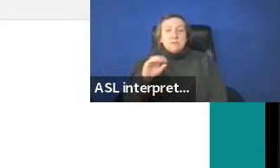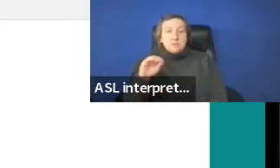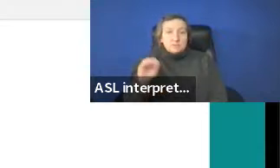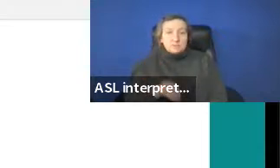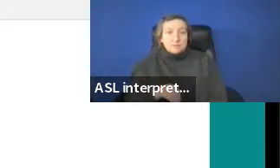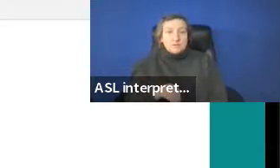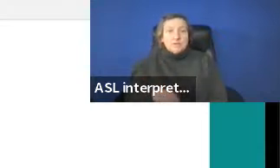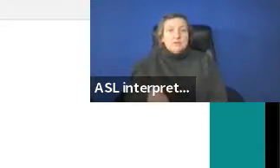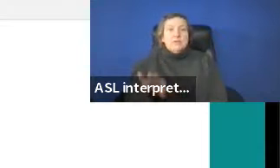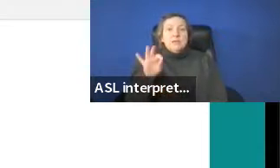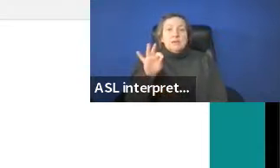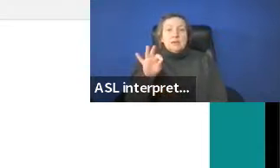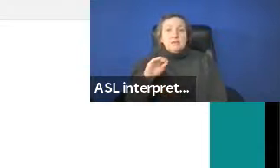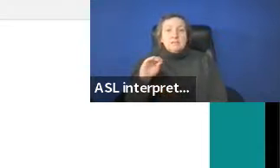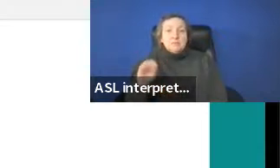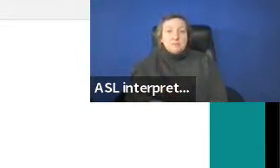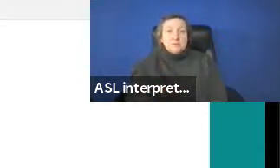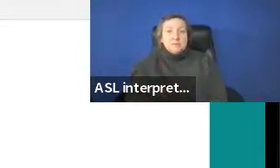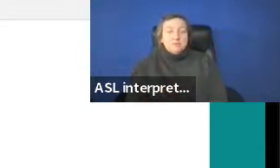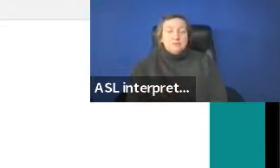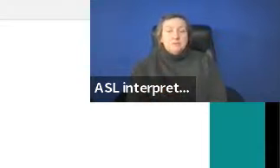73%, and 9%.